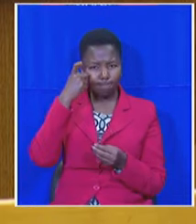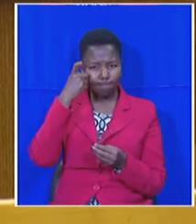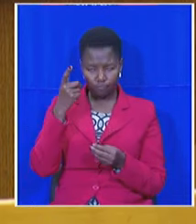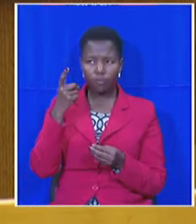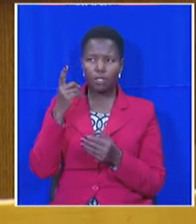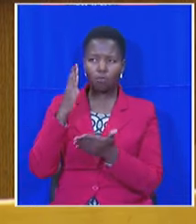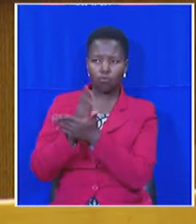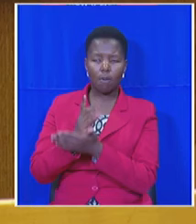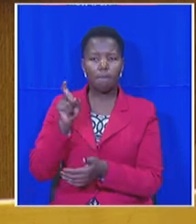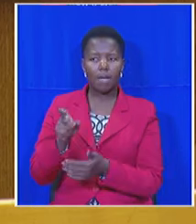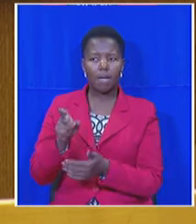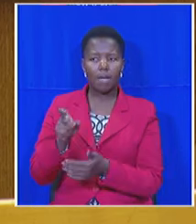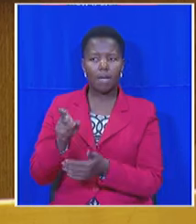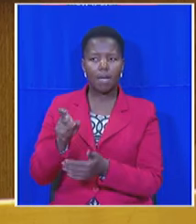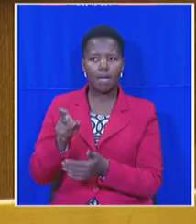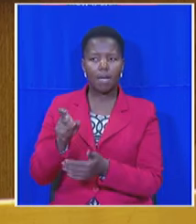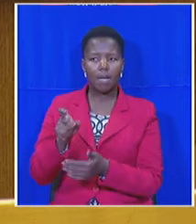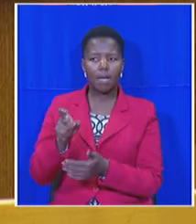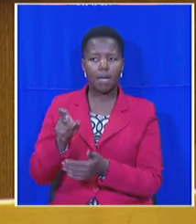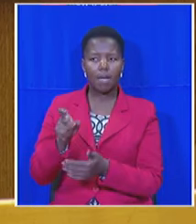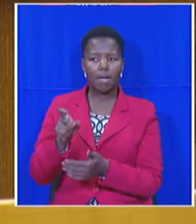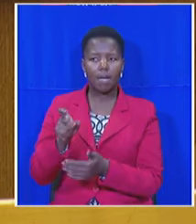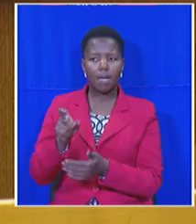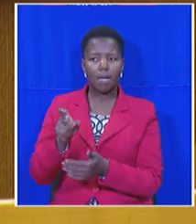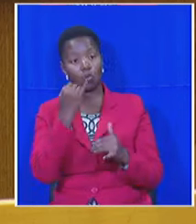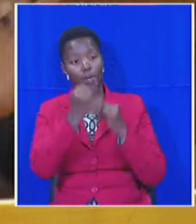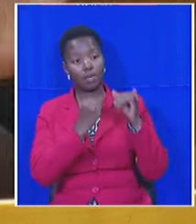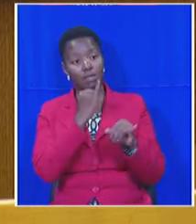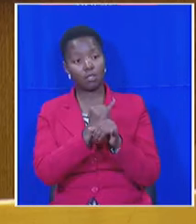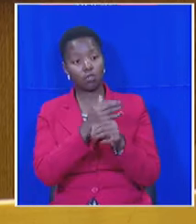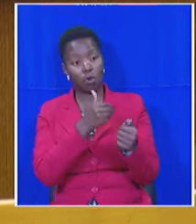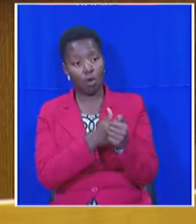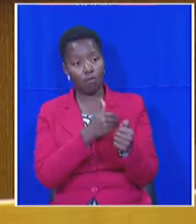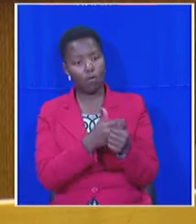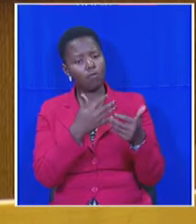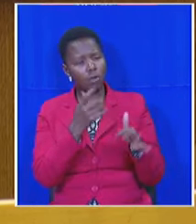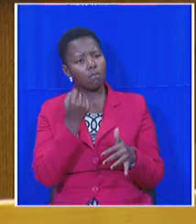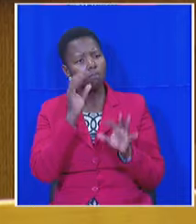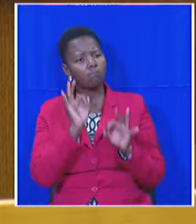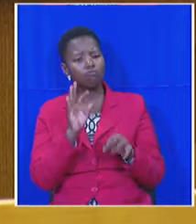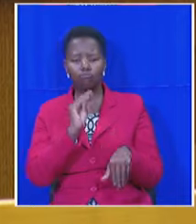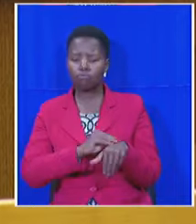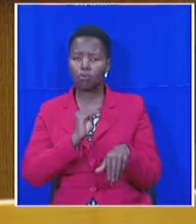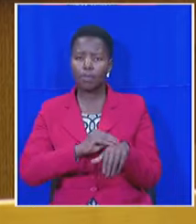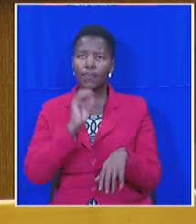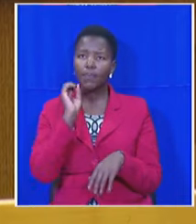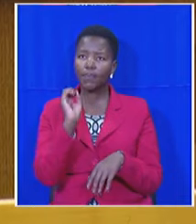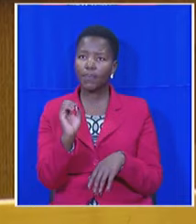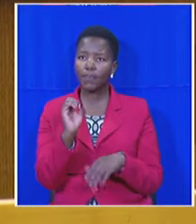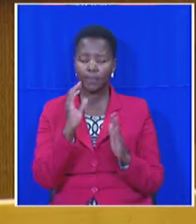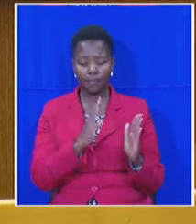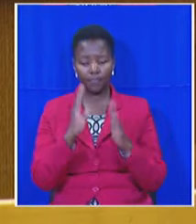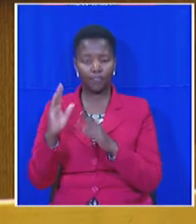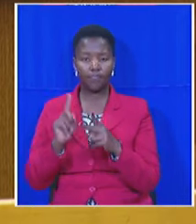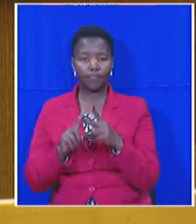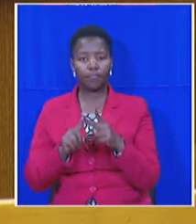immigration officer at the Johannesburg International, they very well understood that, and there was absolutely no problem. With regards to the Amgeni Road,